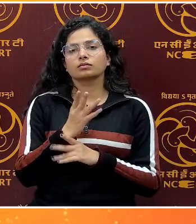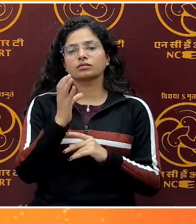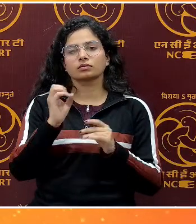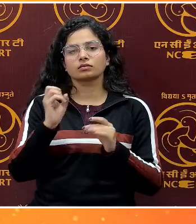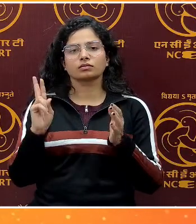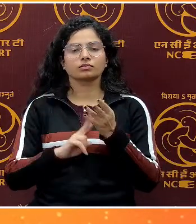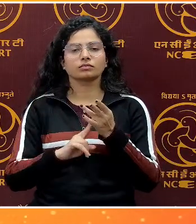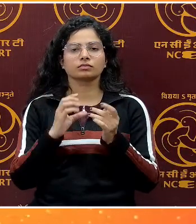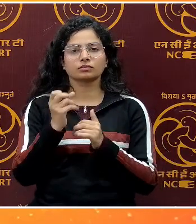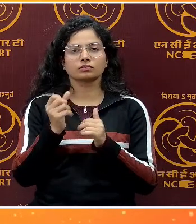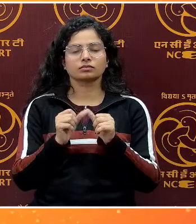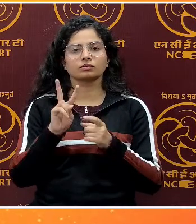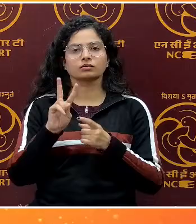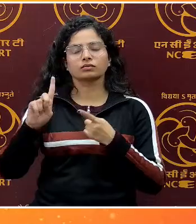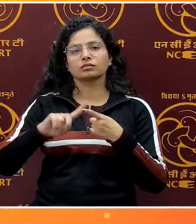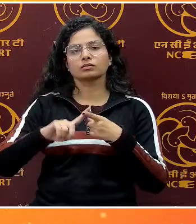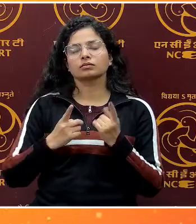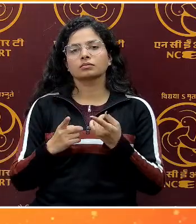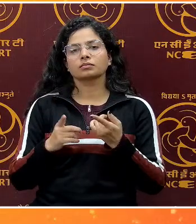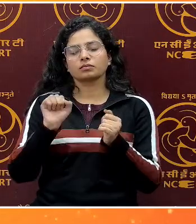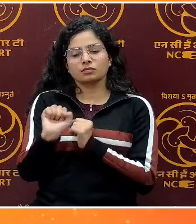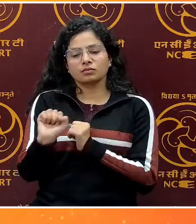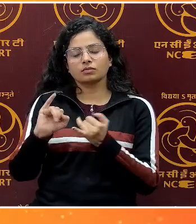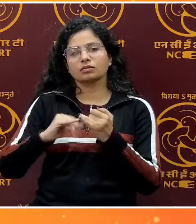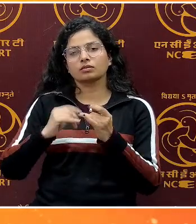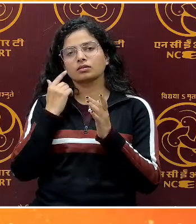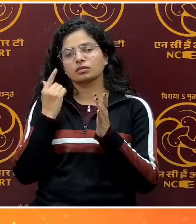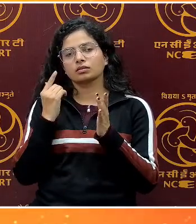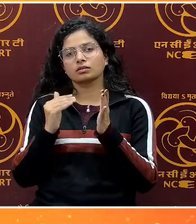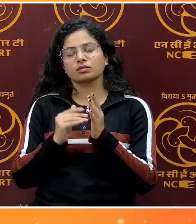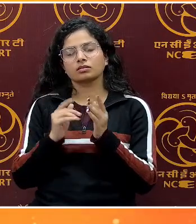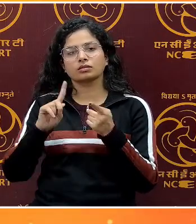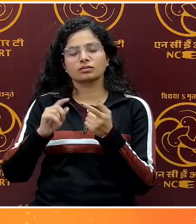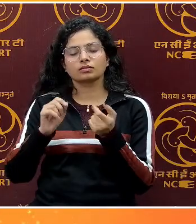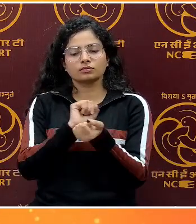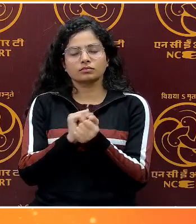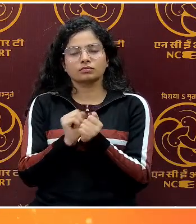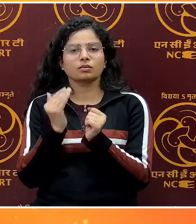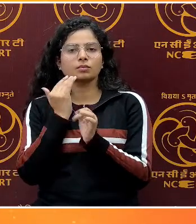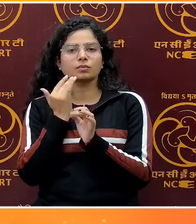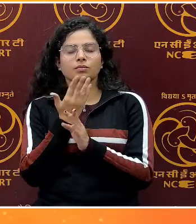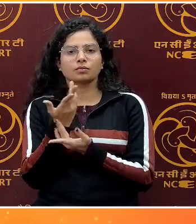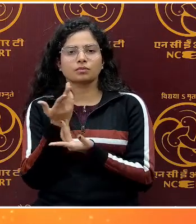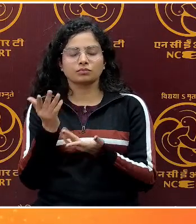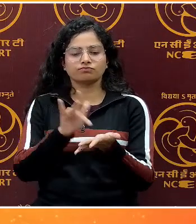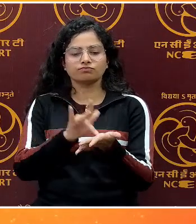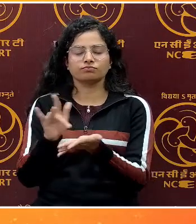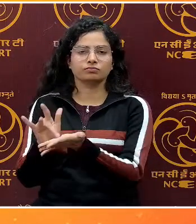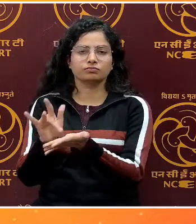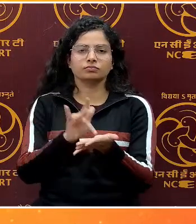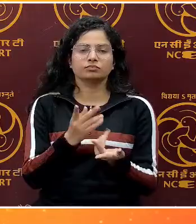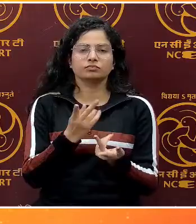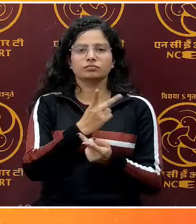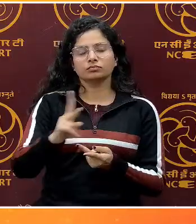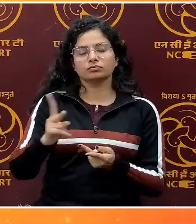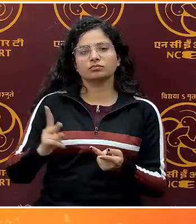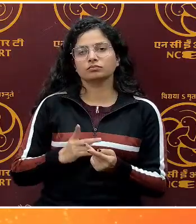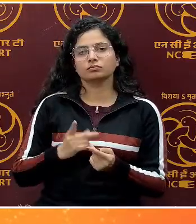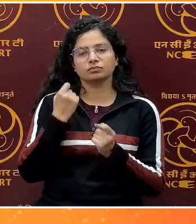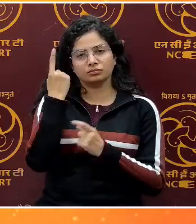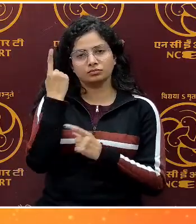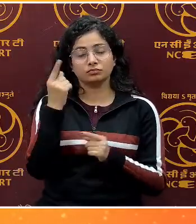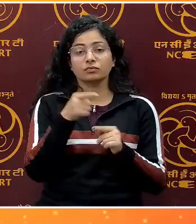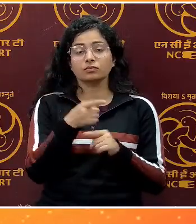wherein the size and the nature was changing when we were changing the position of the object. Got it. In